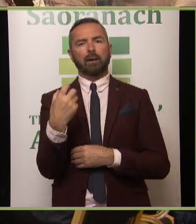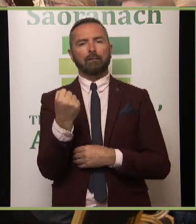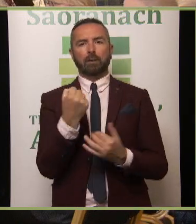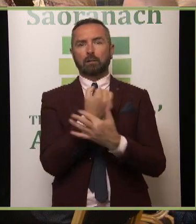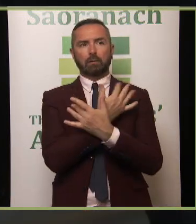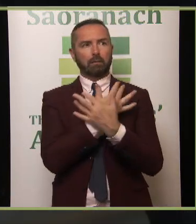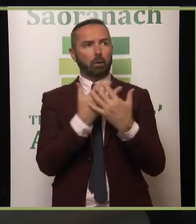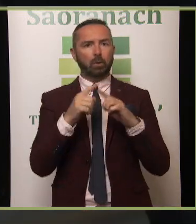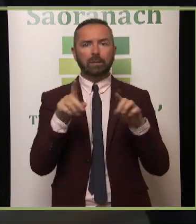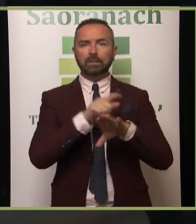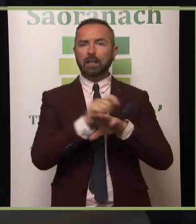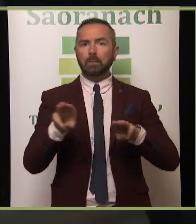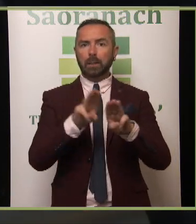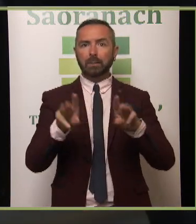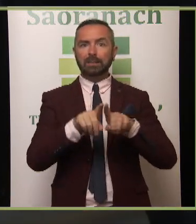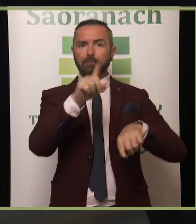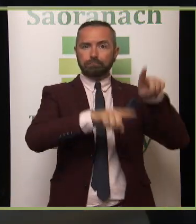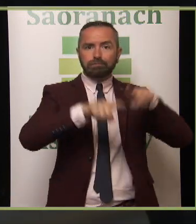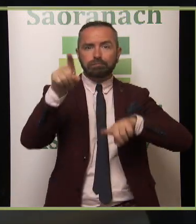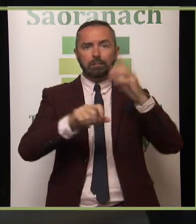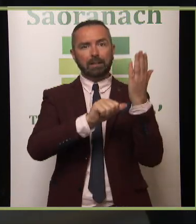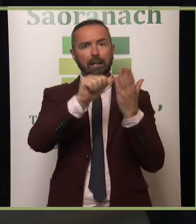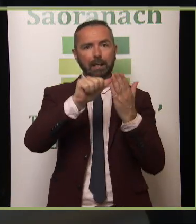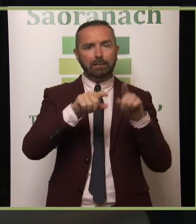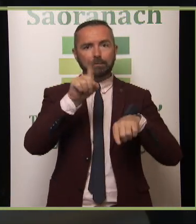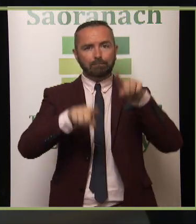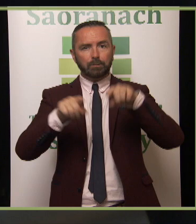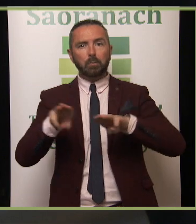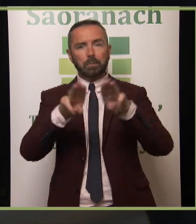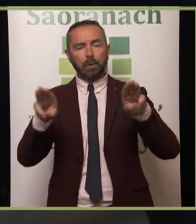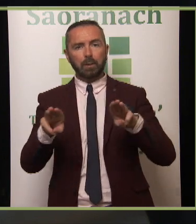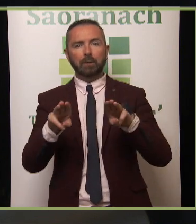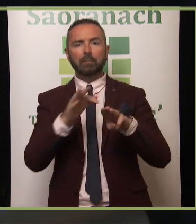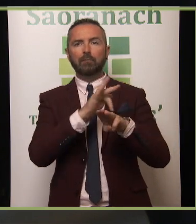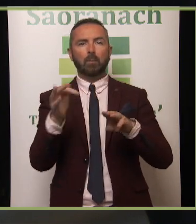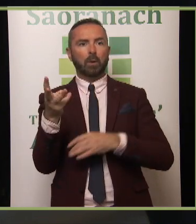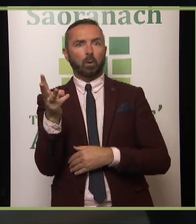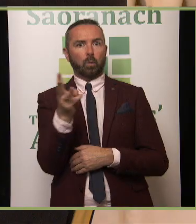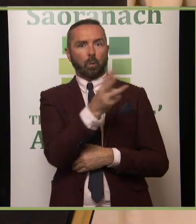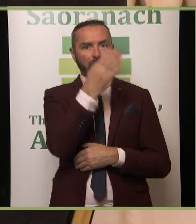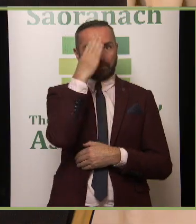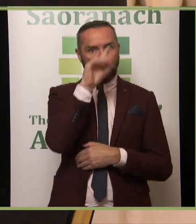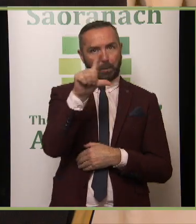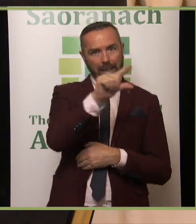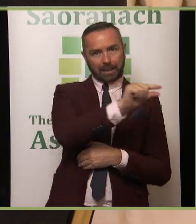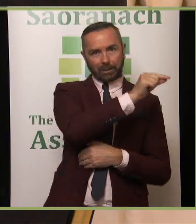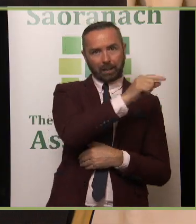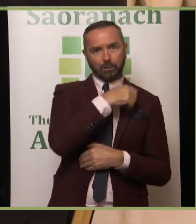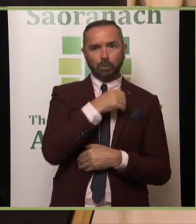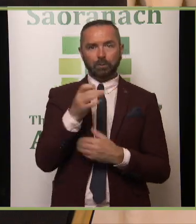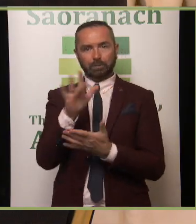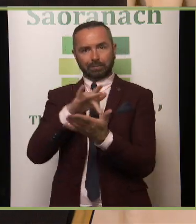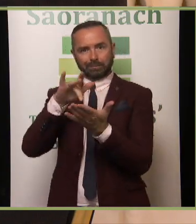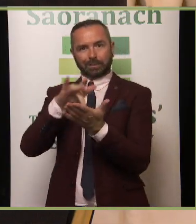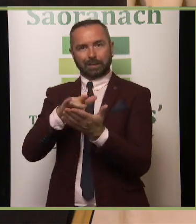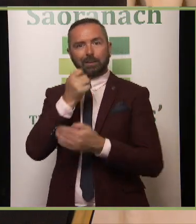all walks of life, a huge range of ages. We've people from the most westerly peninsula of Ireland to inner city